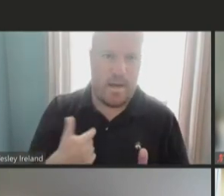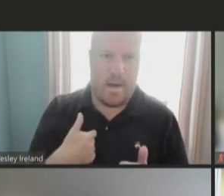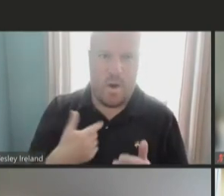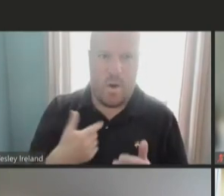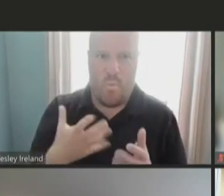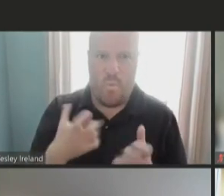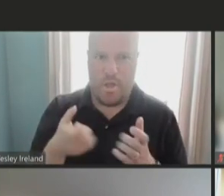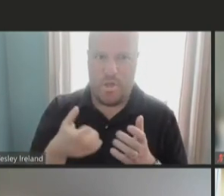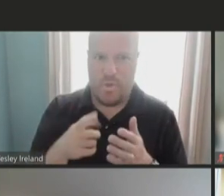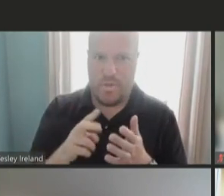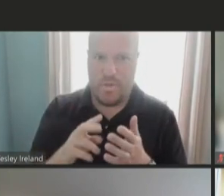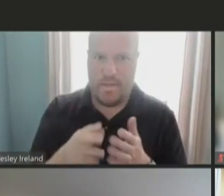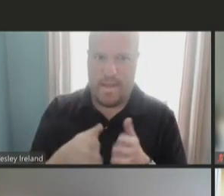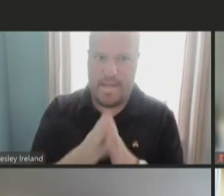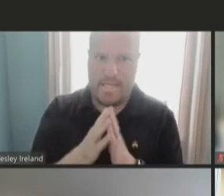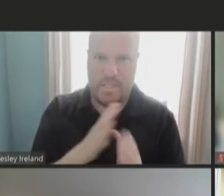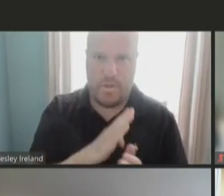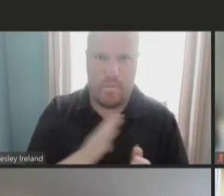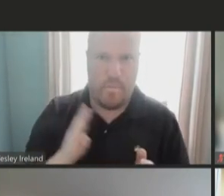This is Wes here.